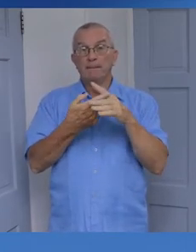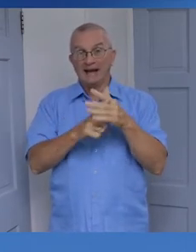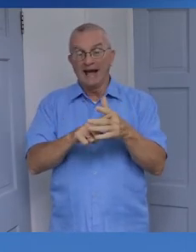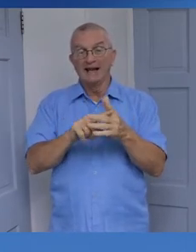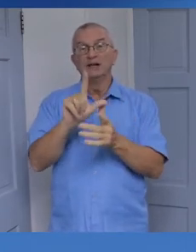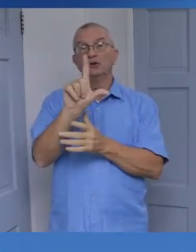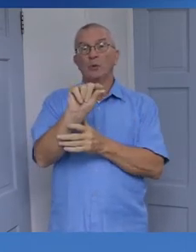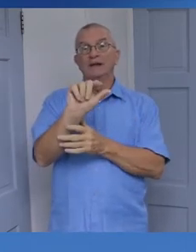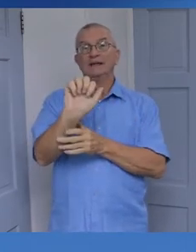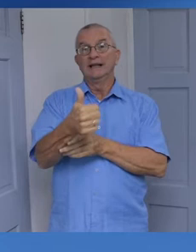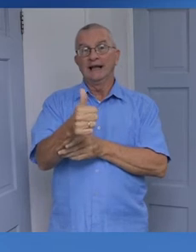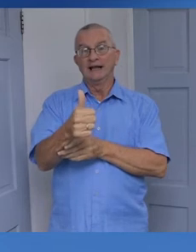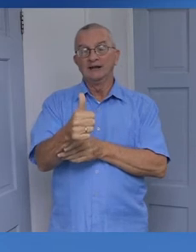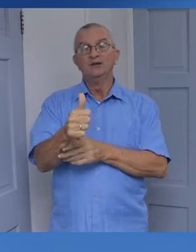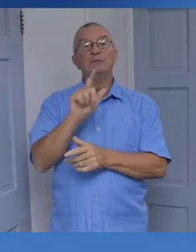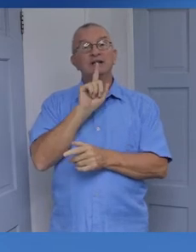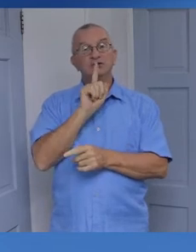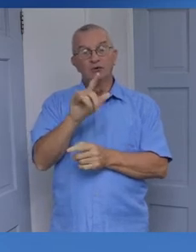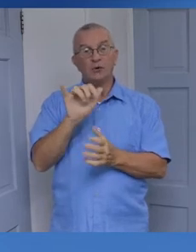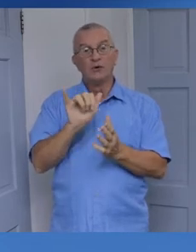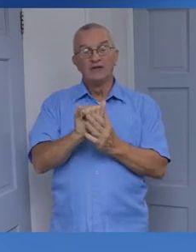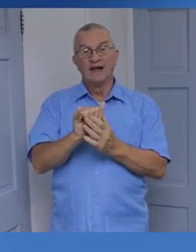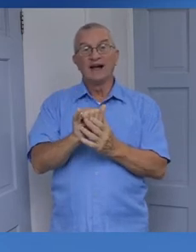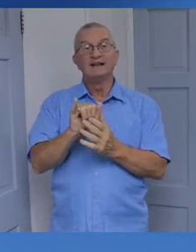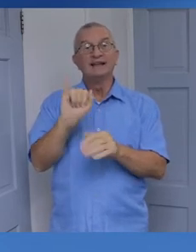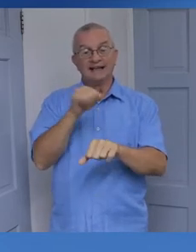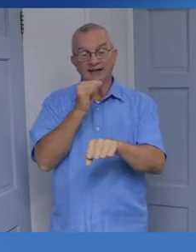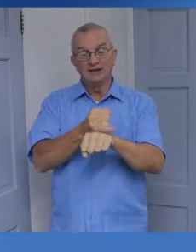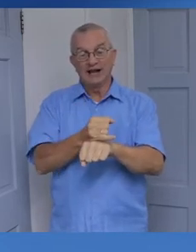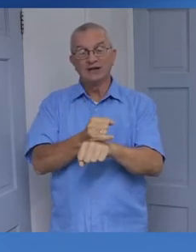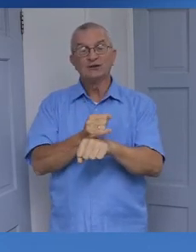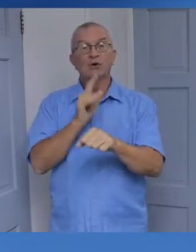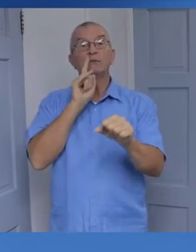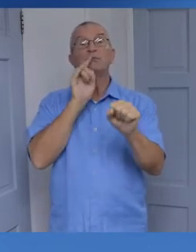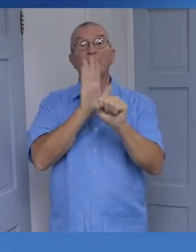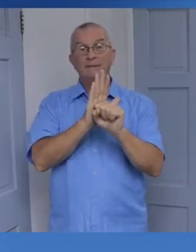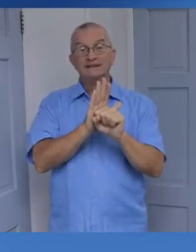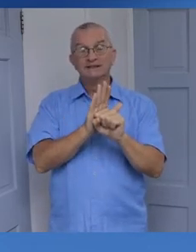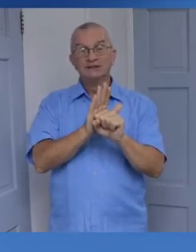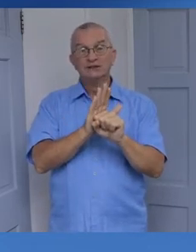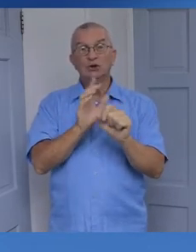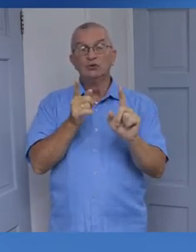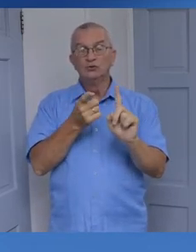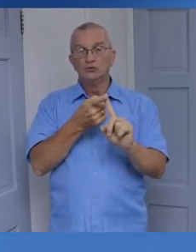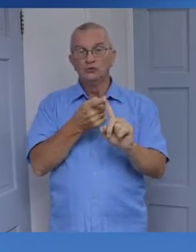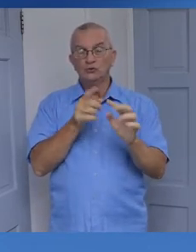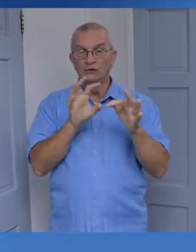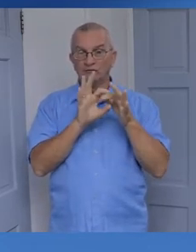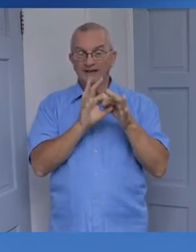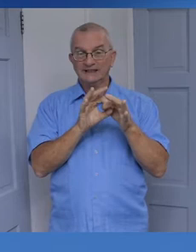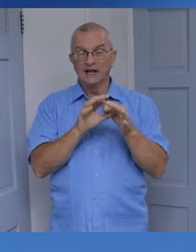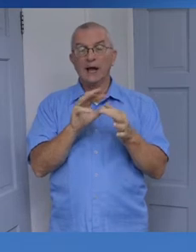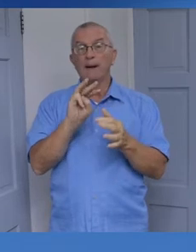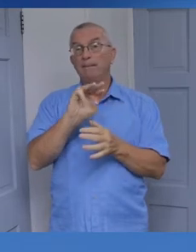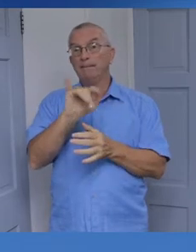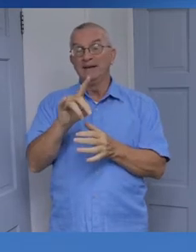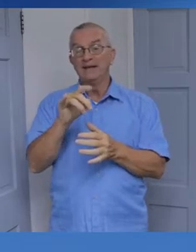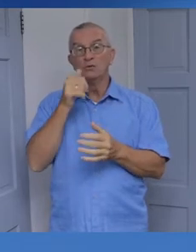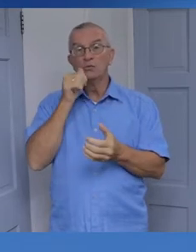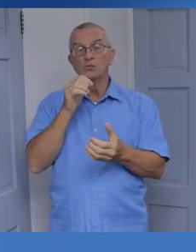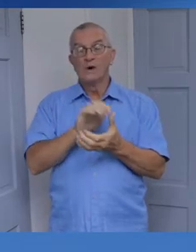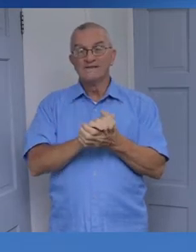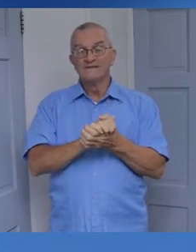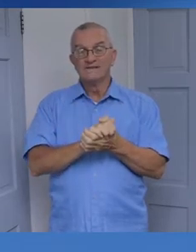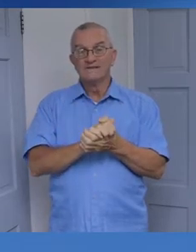international commitments in relation to the midwifery were realized,